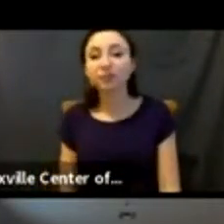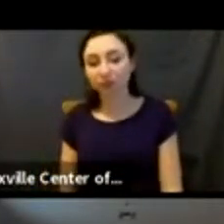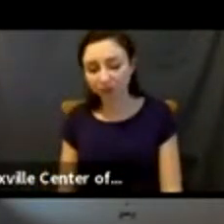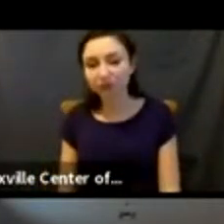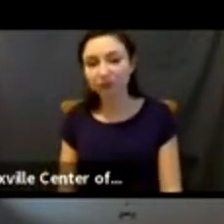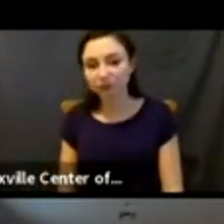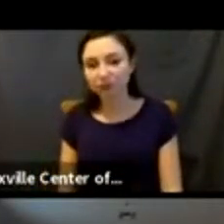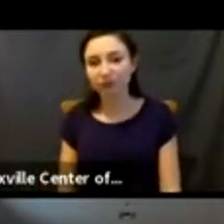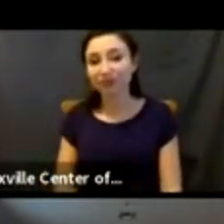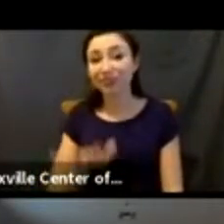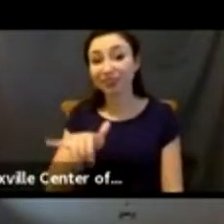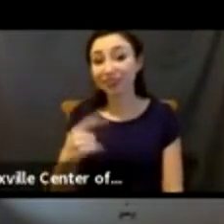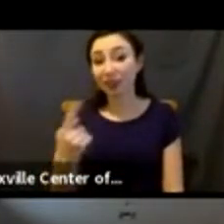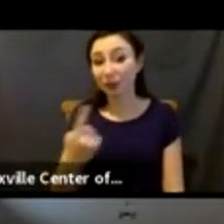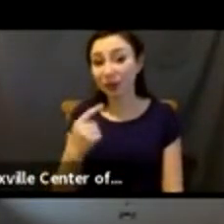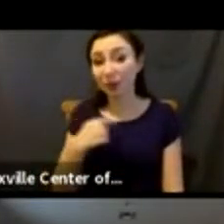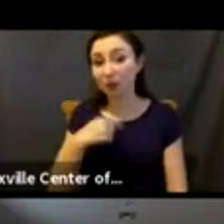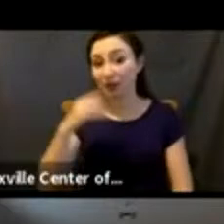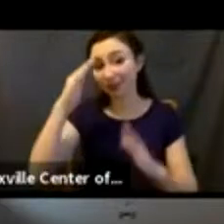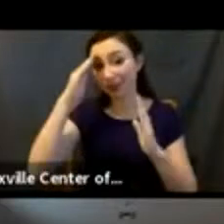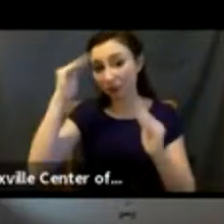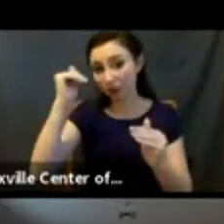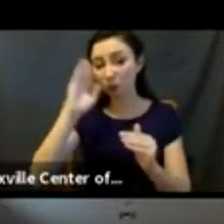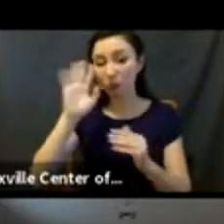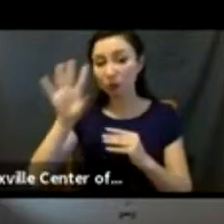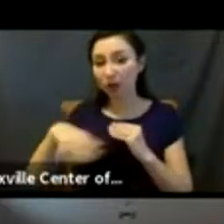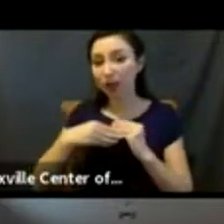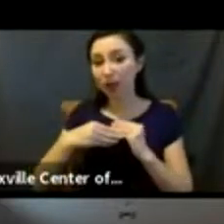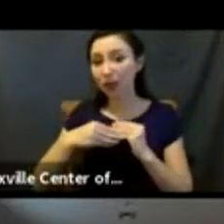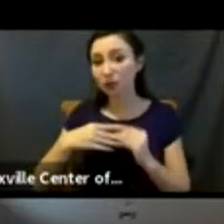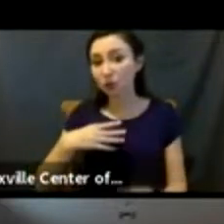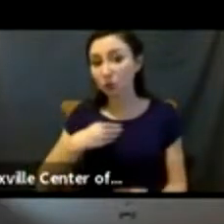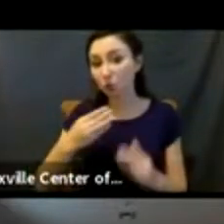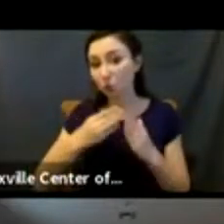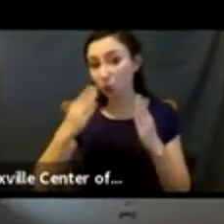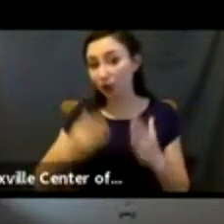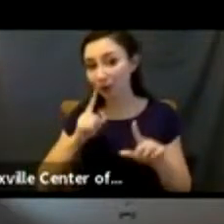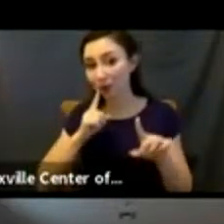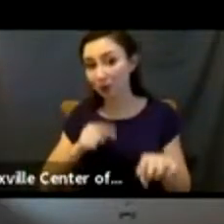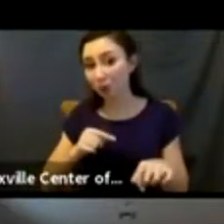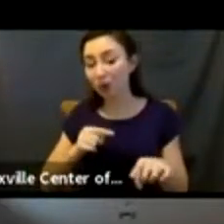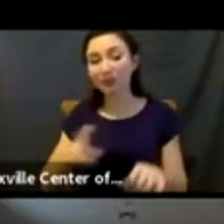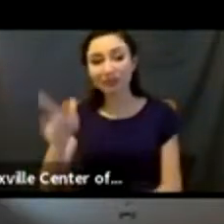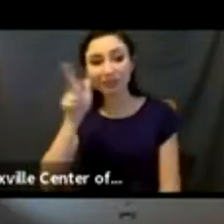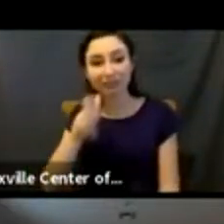And that was something I was hoping they would add to that White House report, because it sounded like I